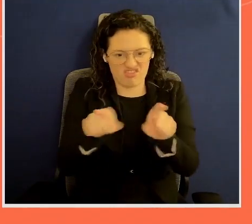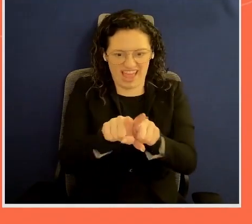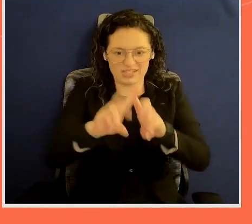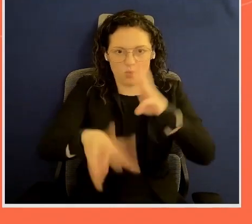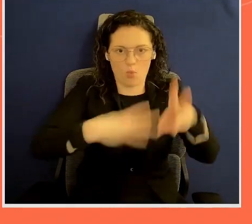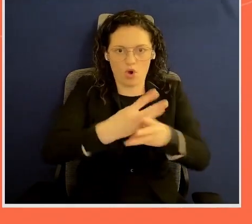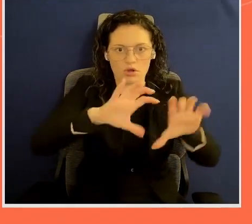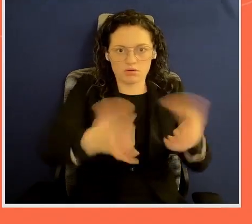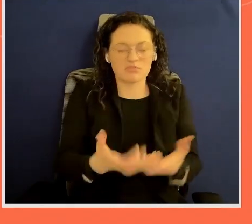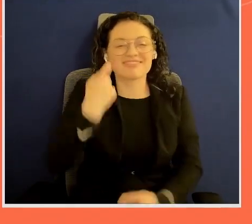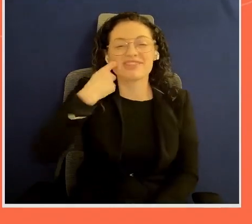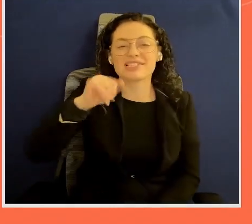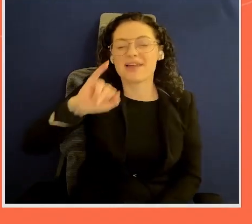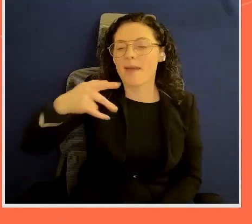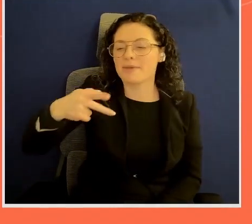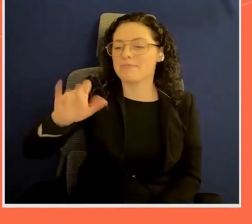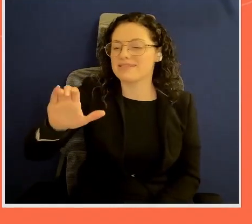Kerry.